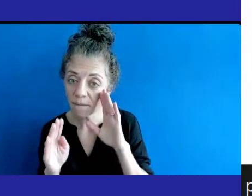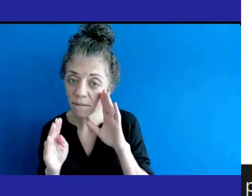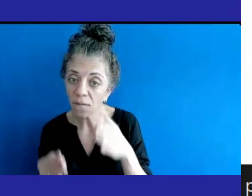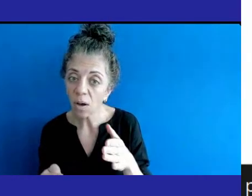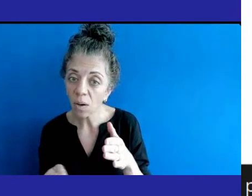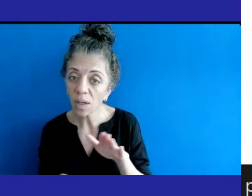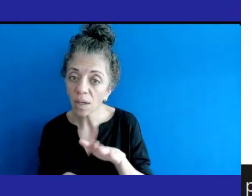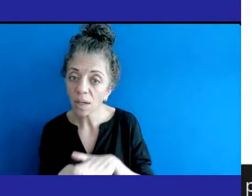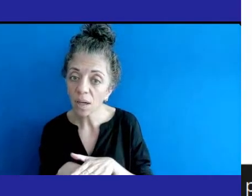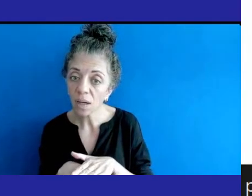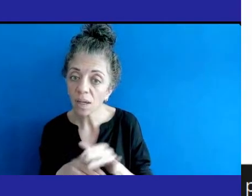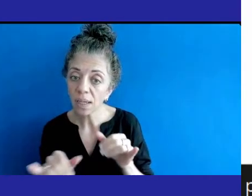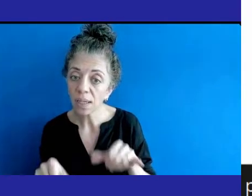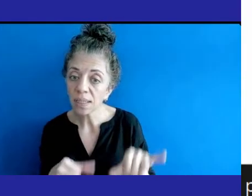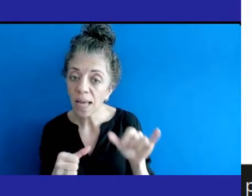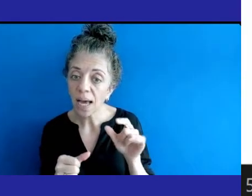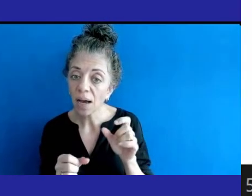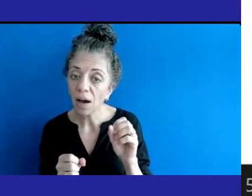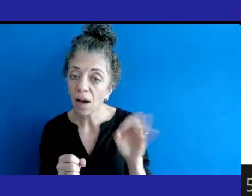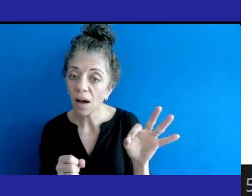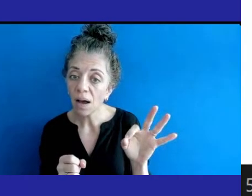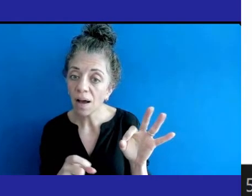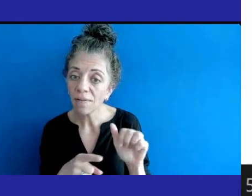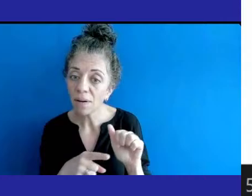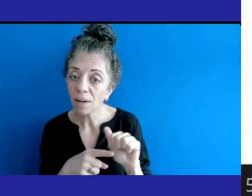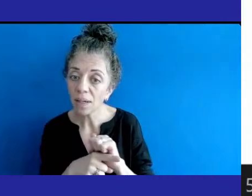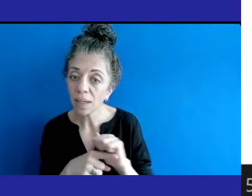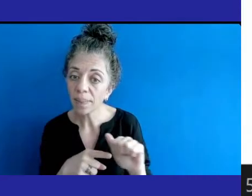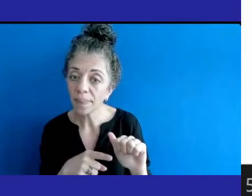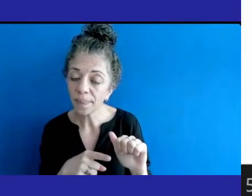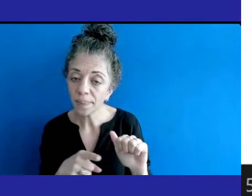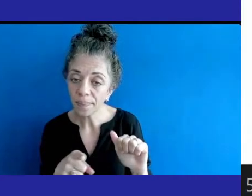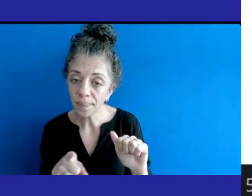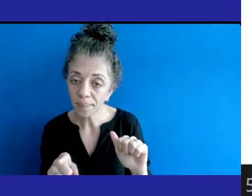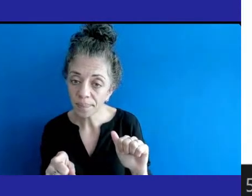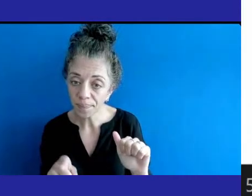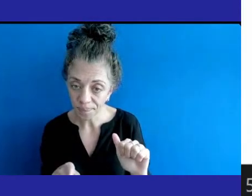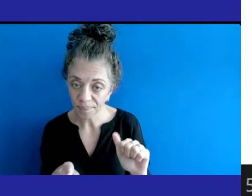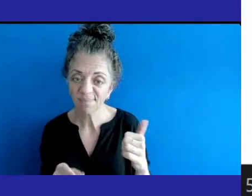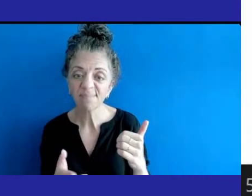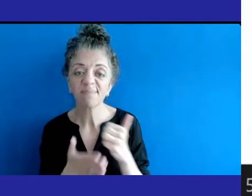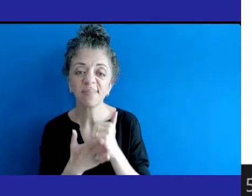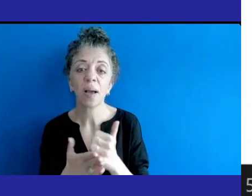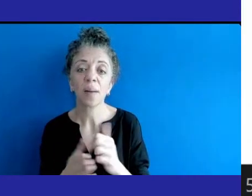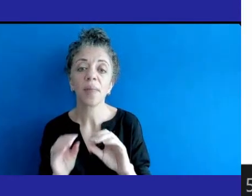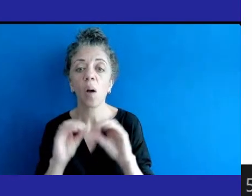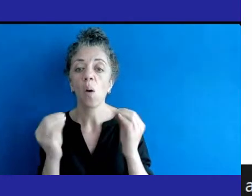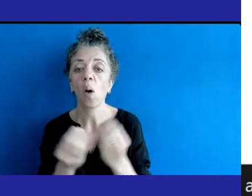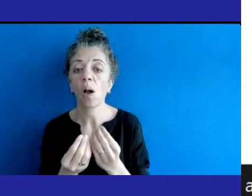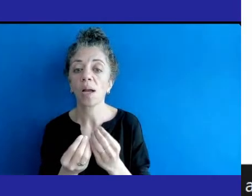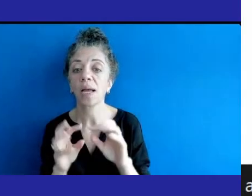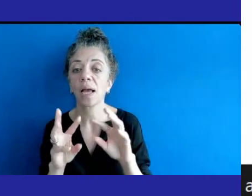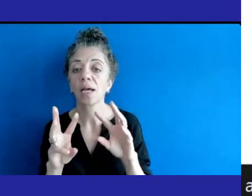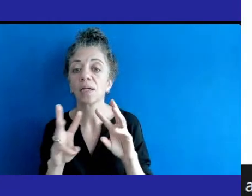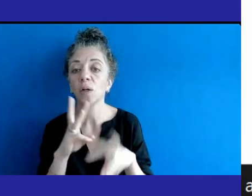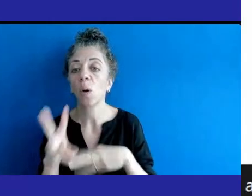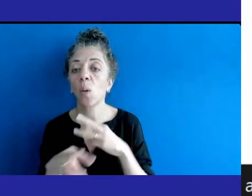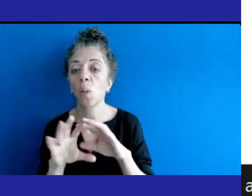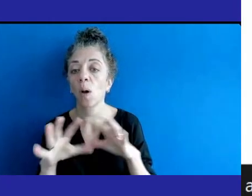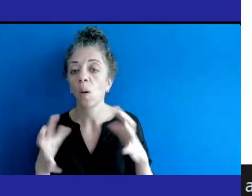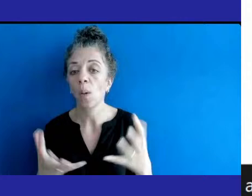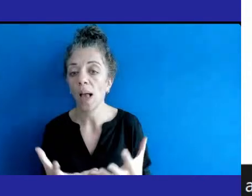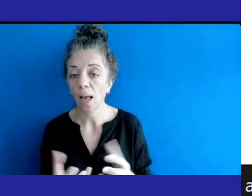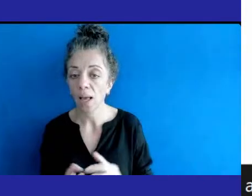City Health and Hospitals Metropolitan is the first healthcare organization worldwide to earn the Pathway to Excellence with distinction, and that essentially